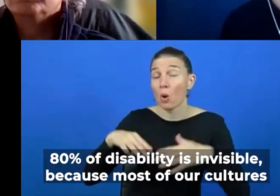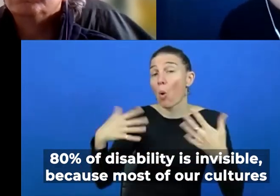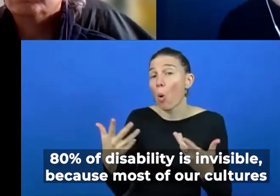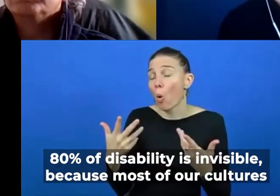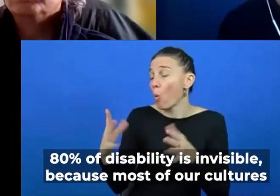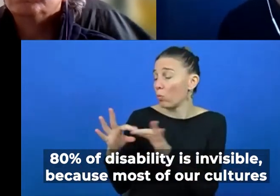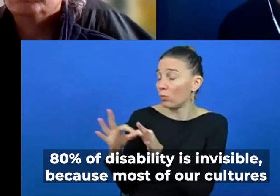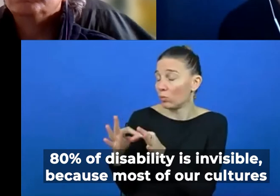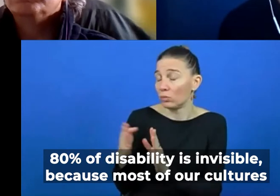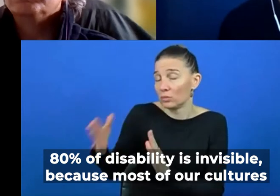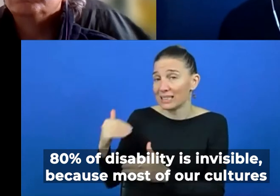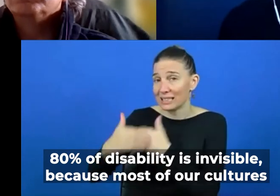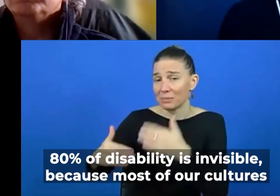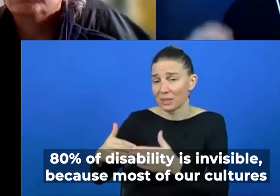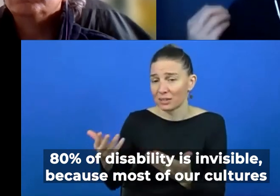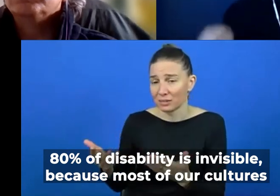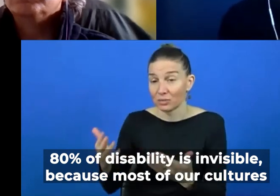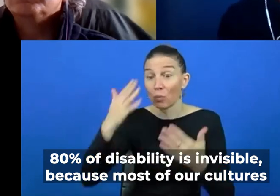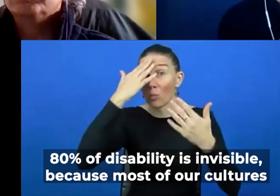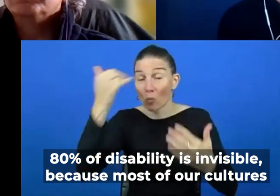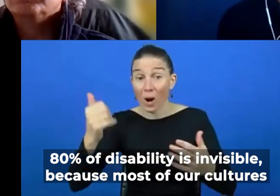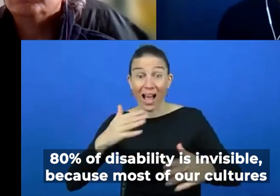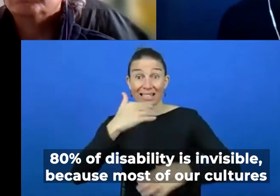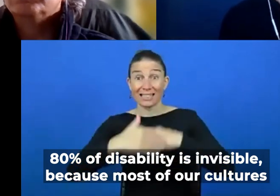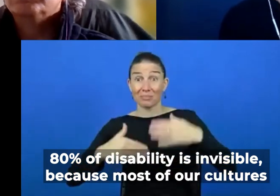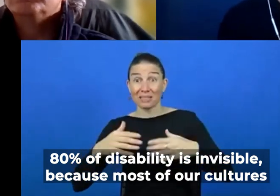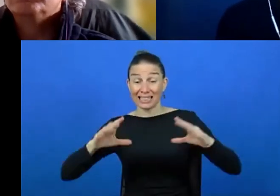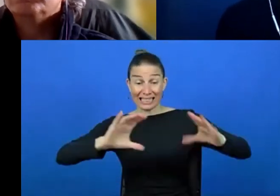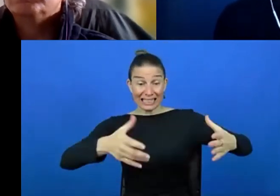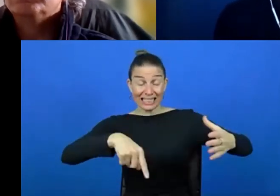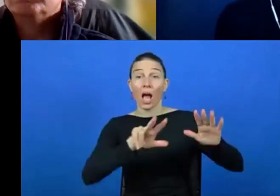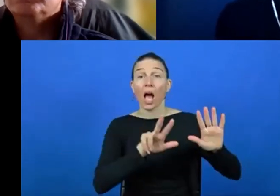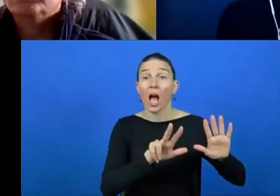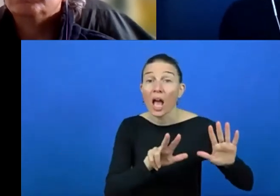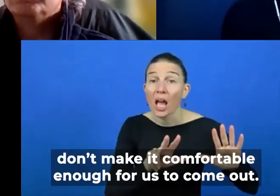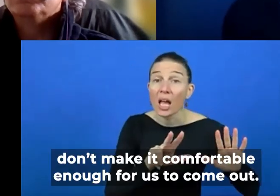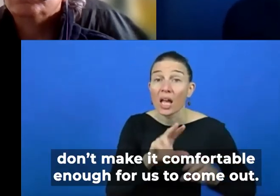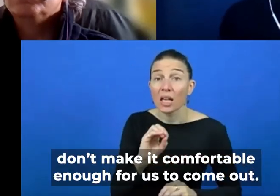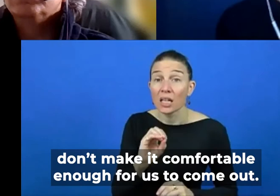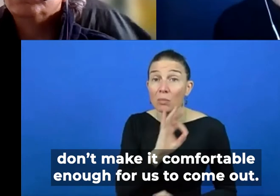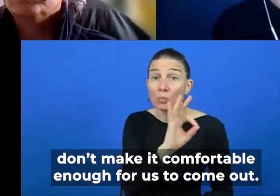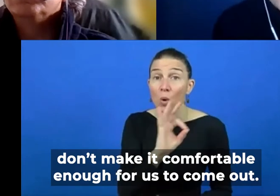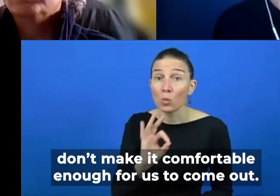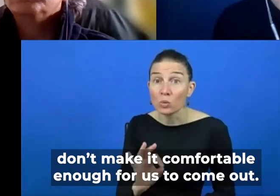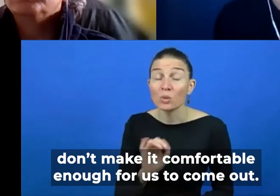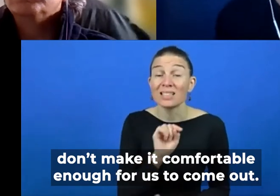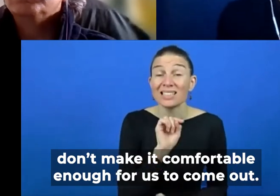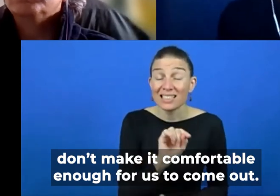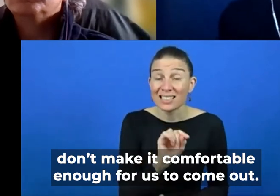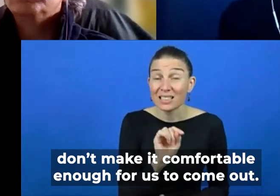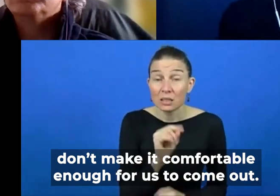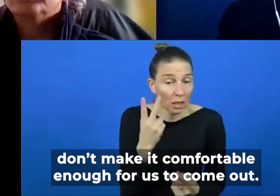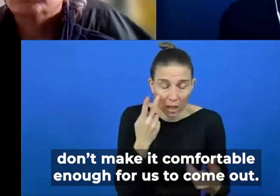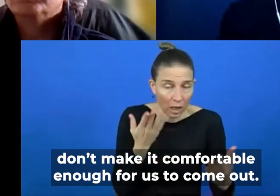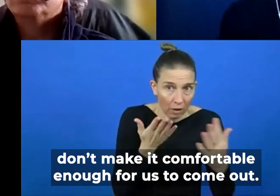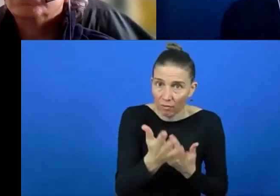because 80% of disability is invisible, because most of our cultures don't make it comfortable for us to,